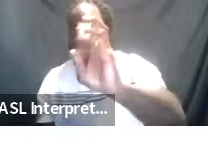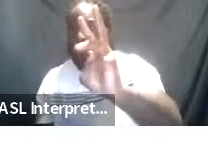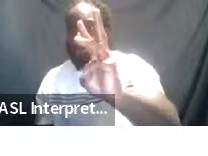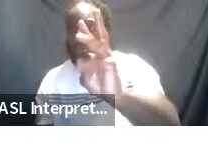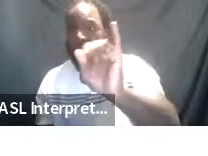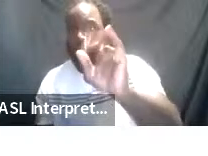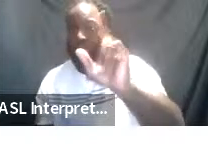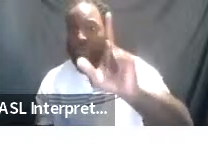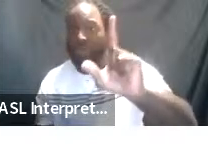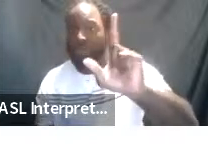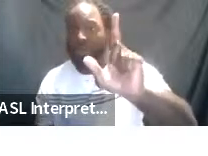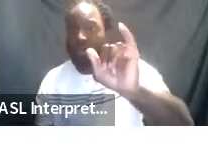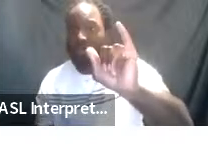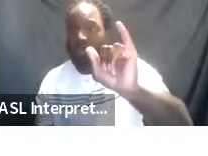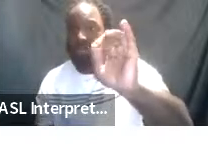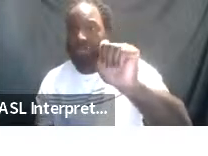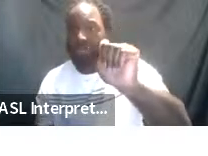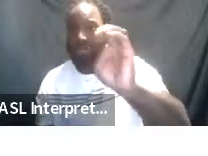Dumbo,